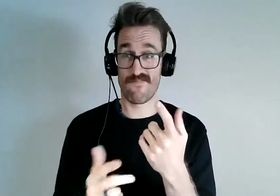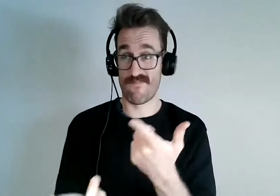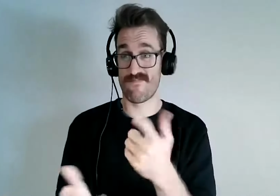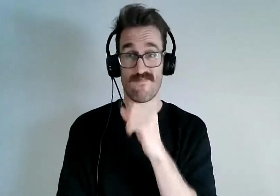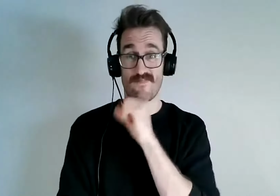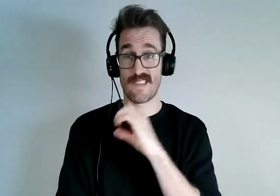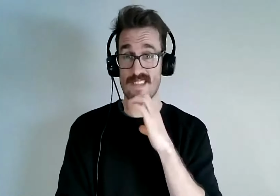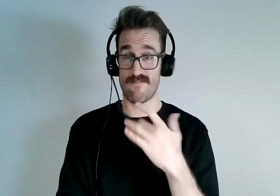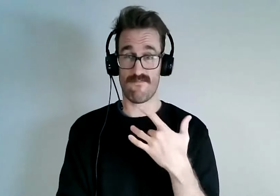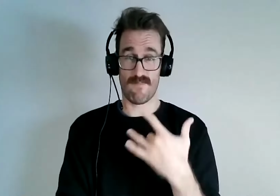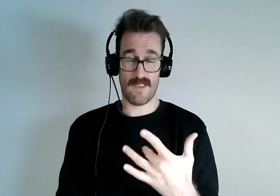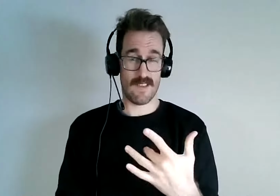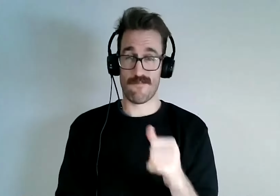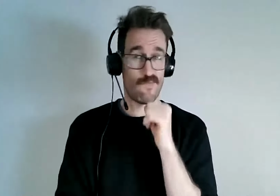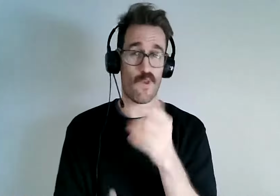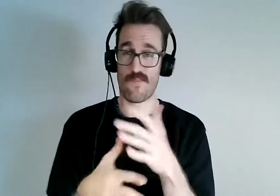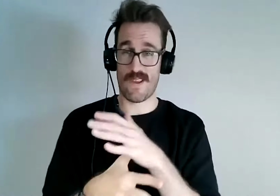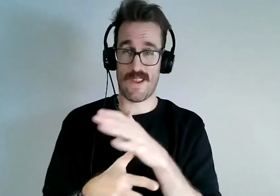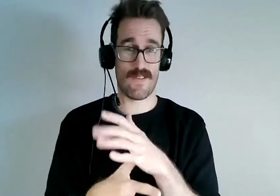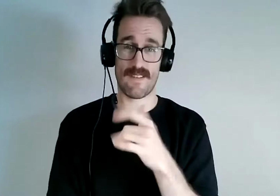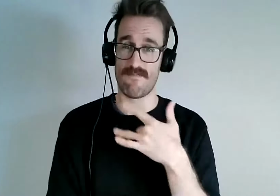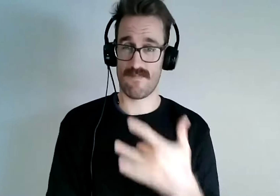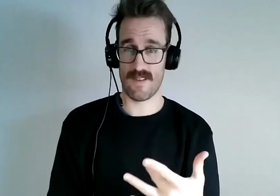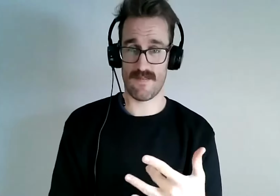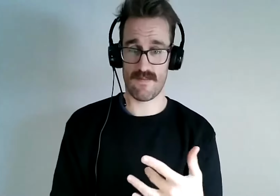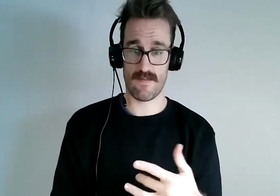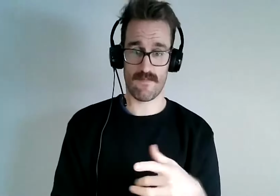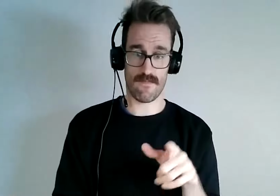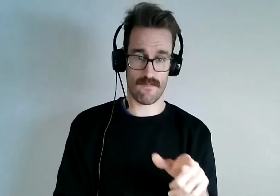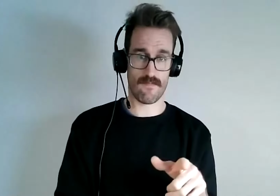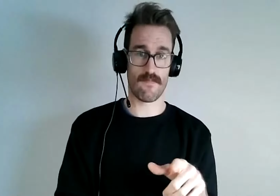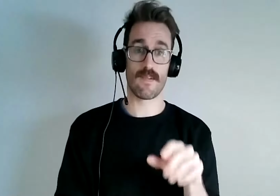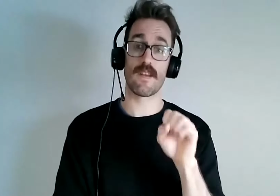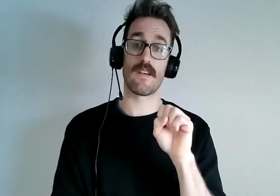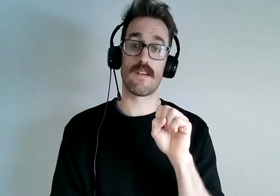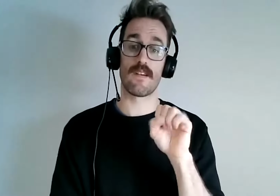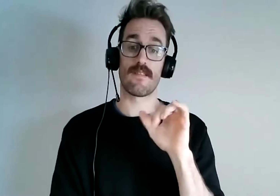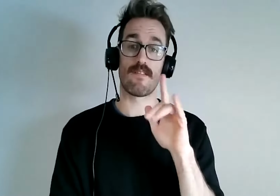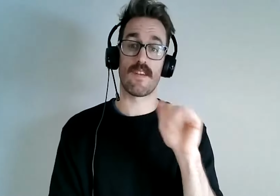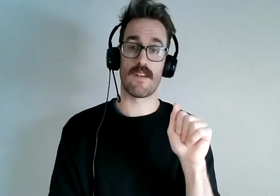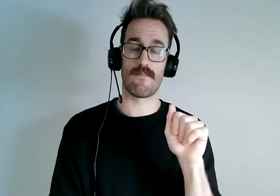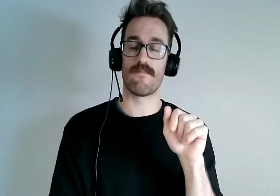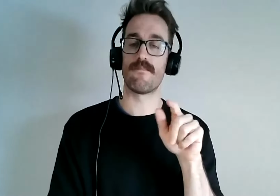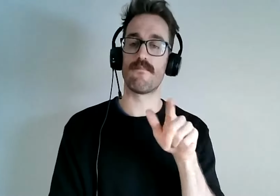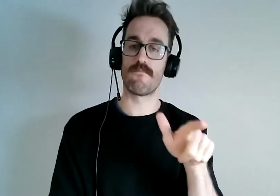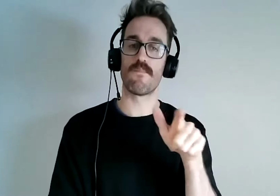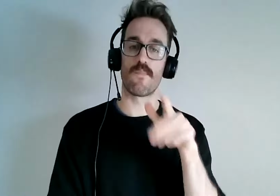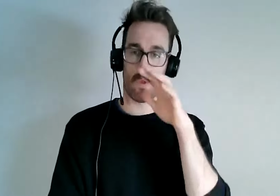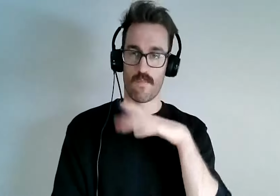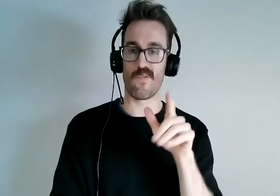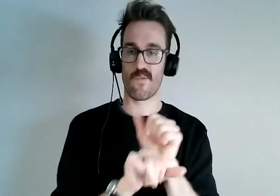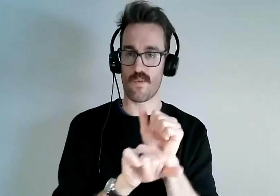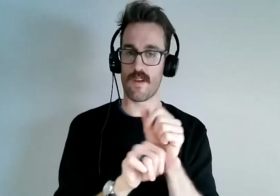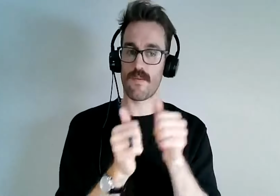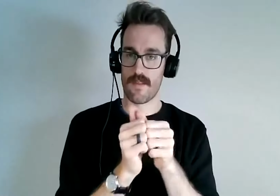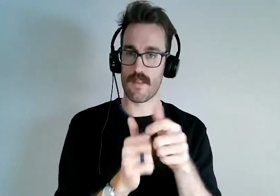it seems. Sylvia Perel-Levin, who is an international worker and a great person with respect to the